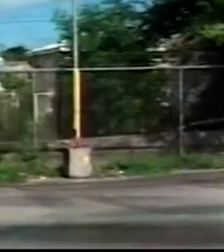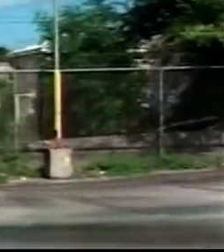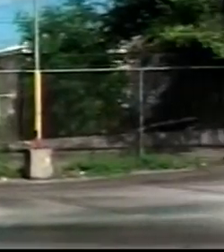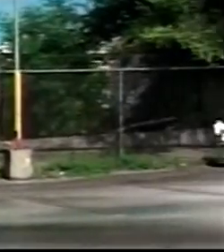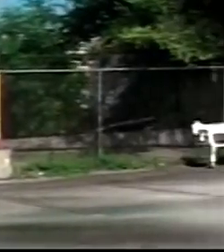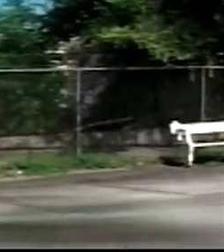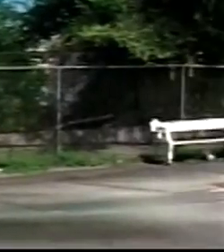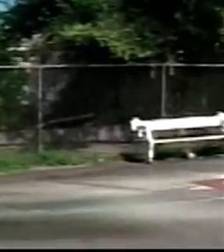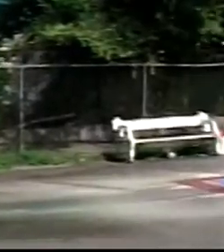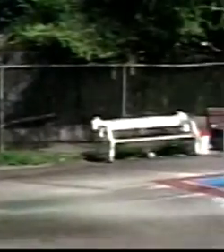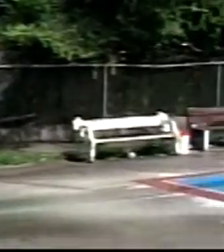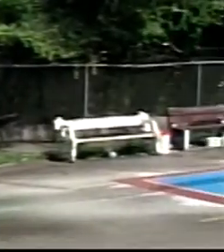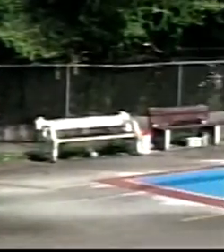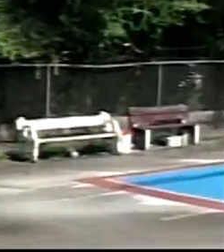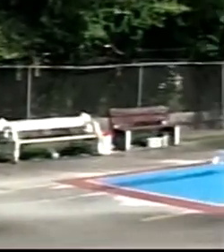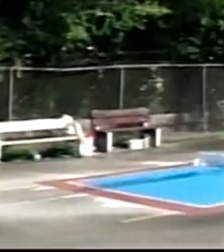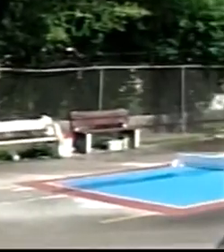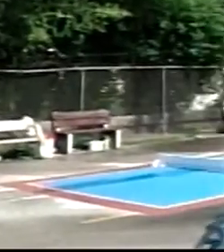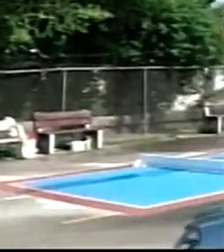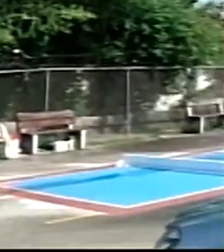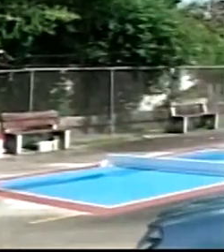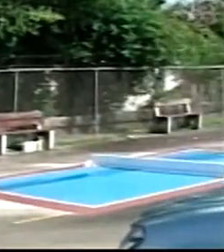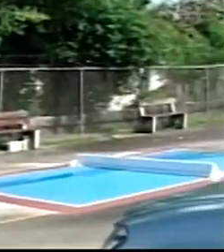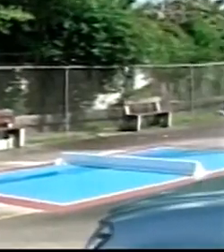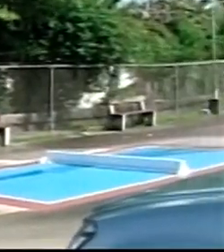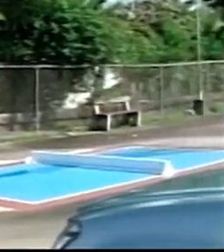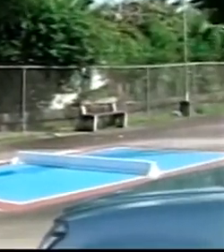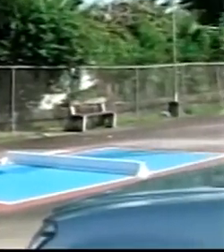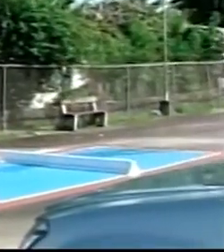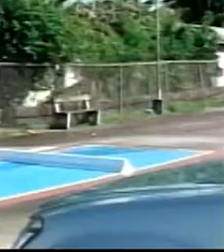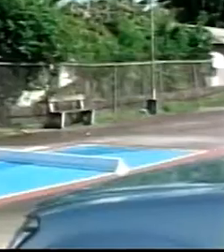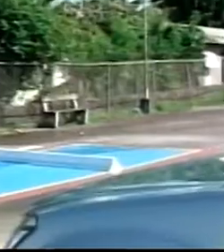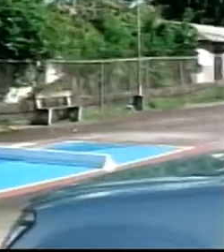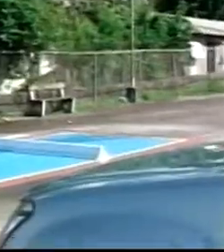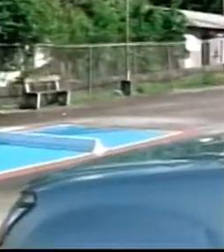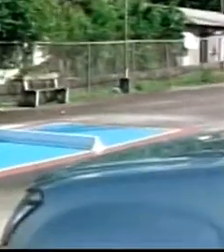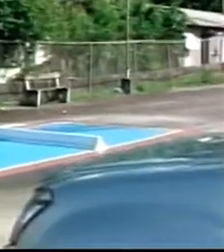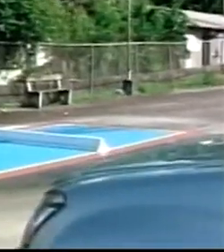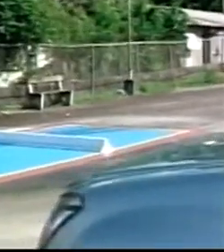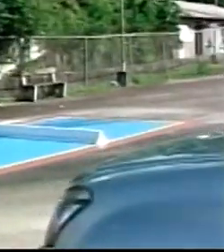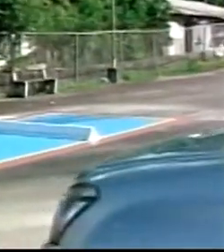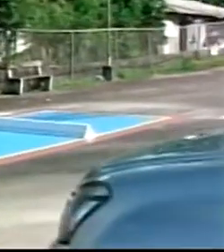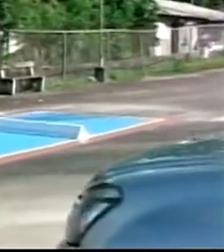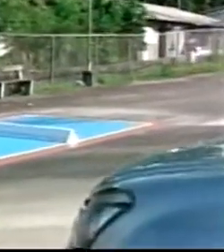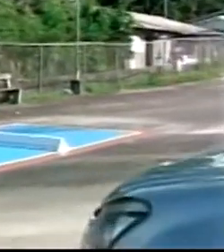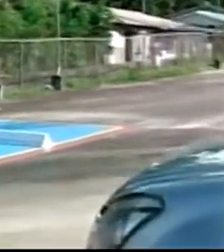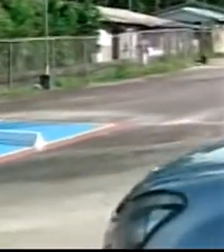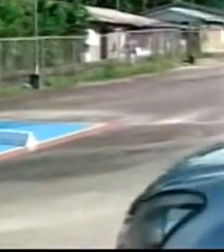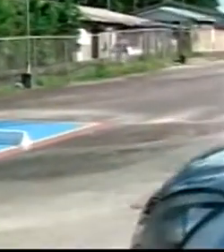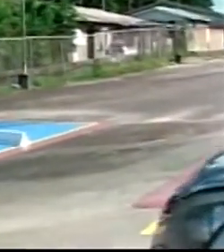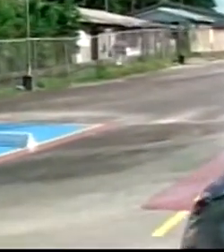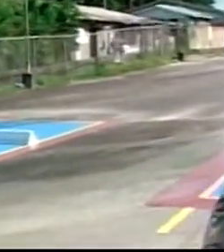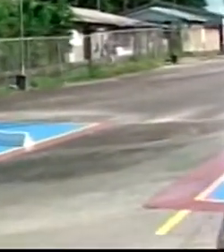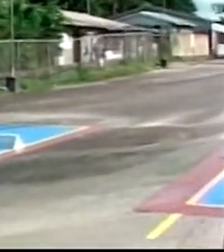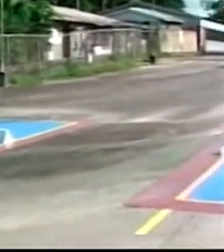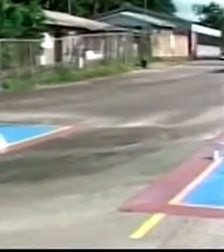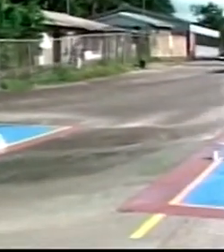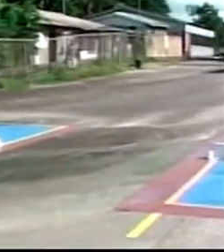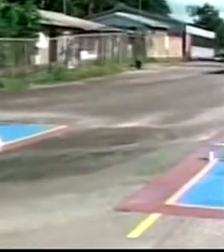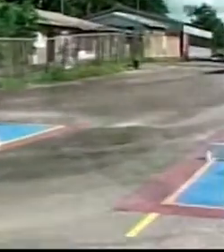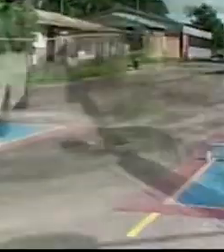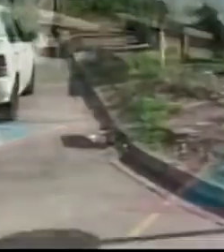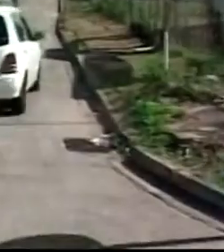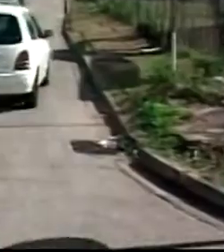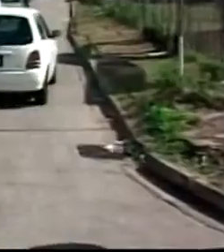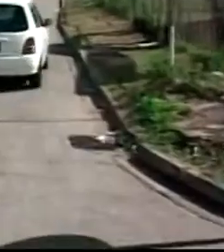and ran a few meters before collapsing. He was then rushed to the Queen Elizabeth Hospital, where he underwent emergency surgery. While neighbors remain